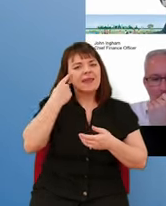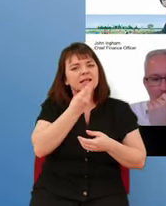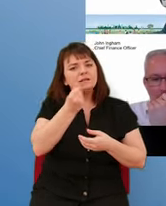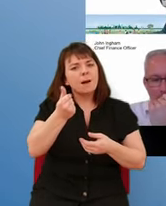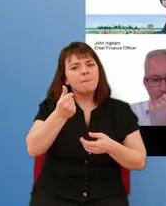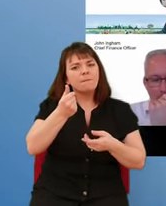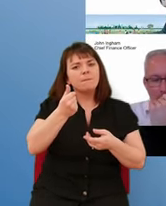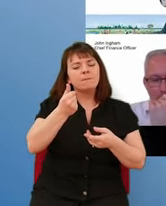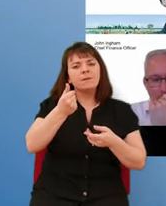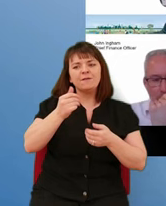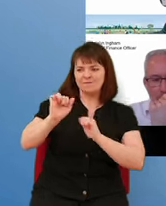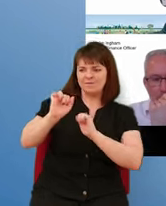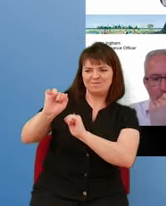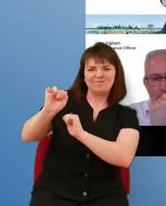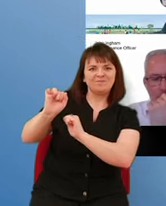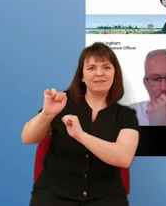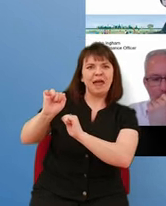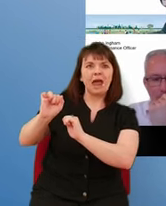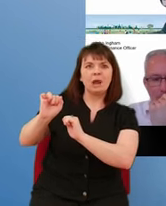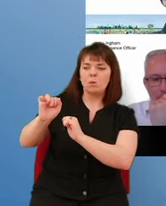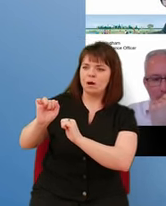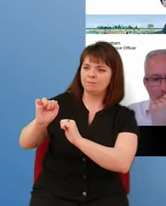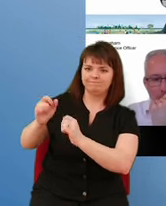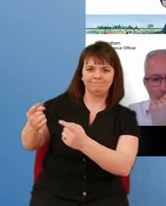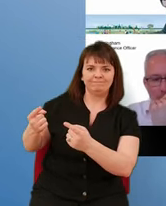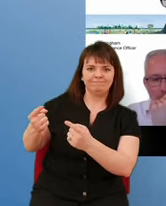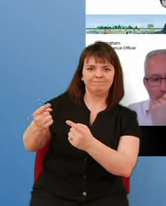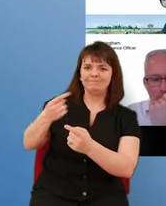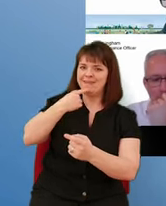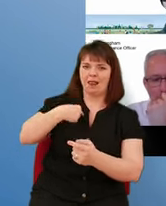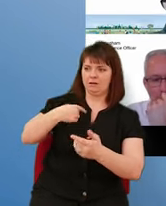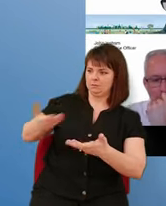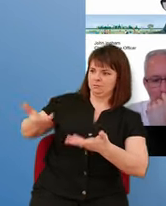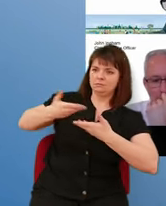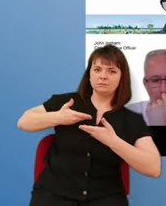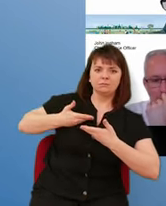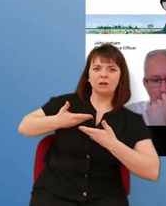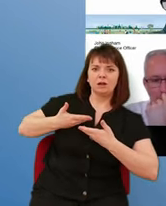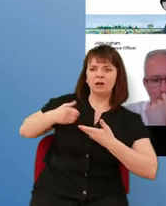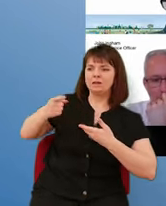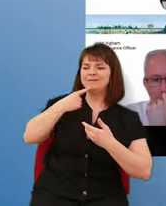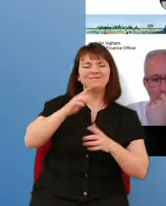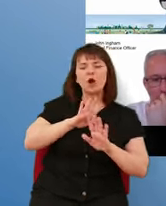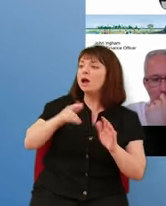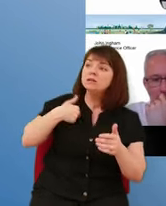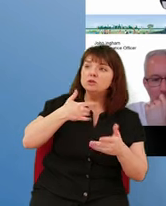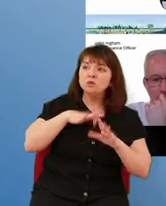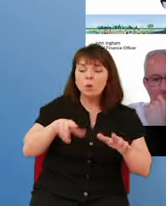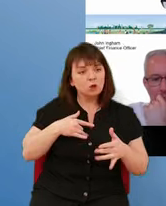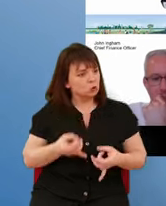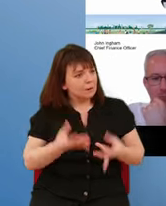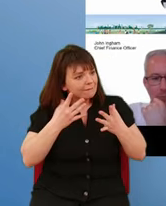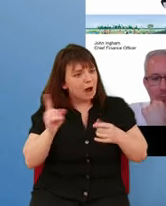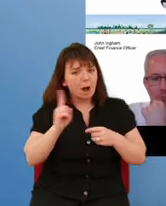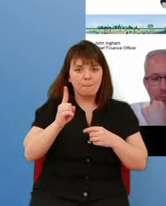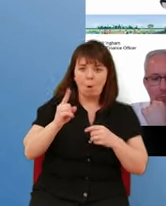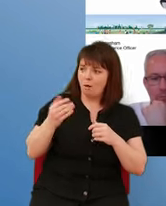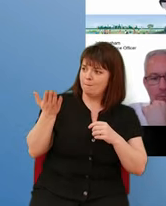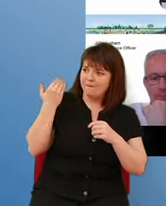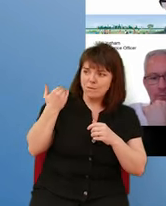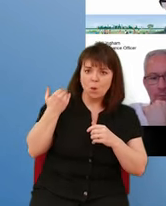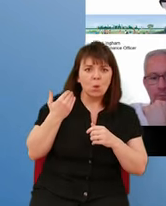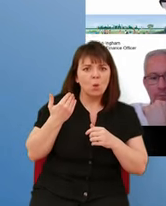things they were doing previously, and then needing to kind of step change from how we're looking to support individual patients across to